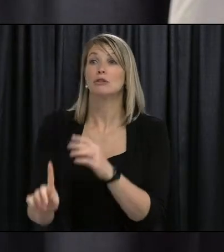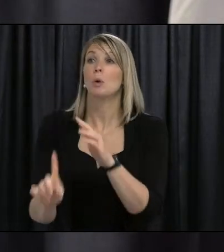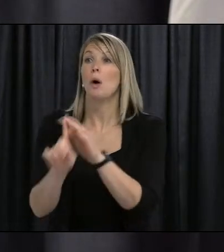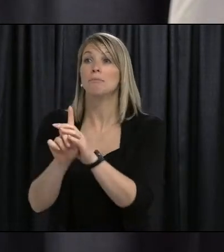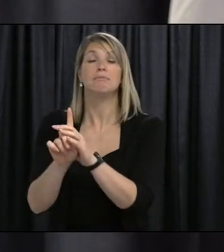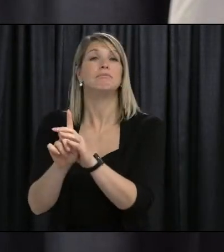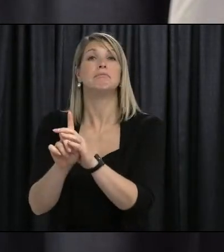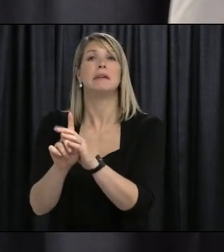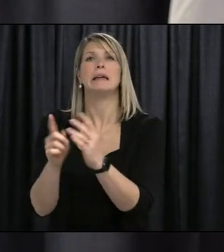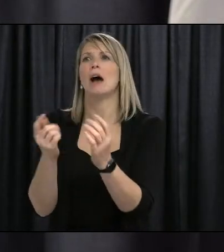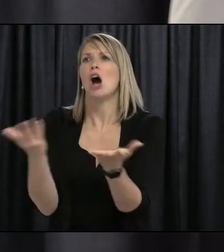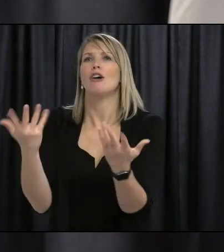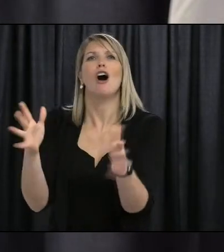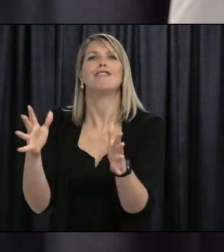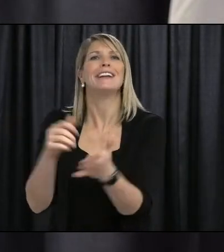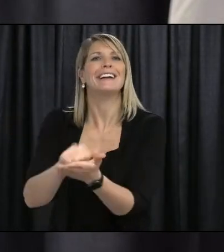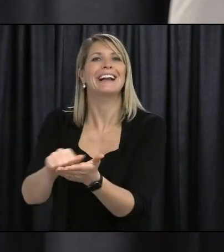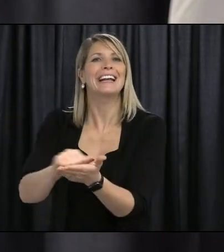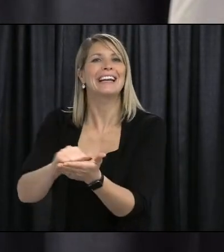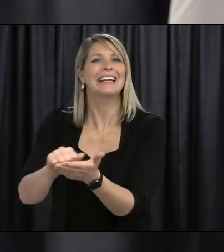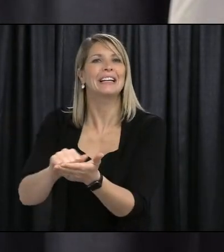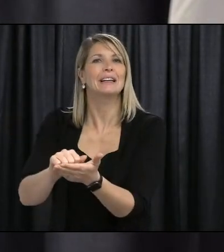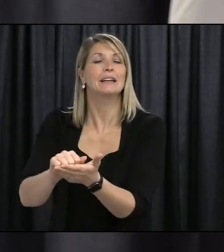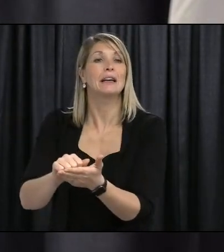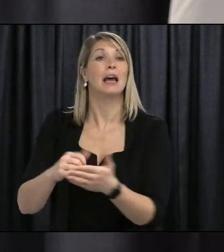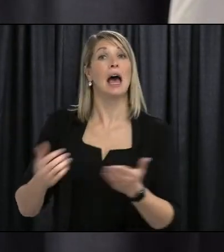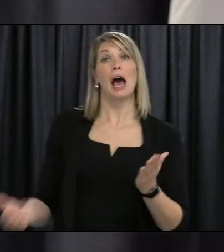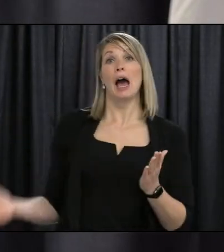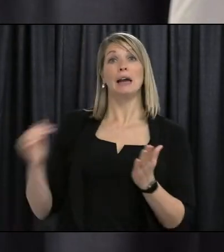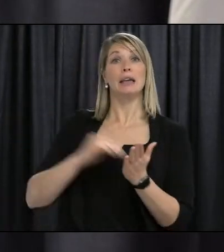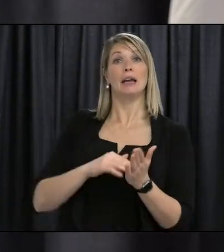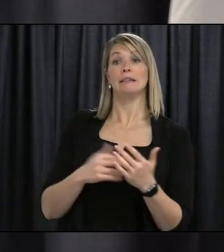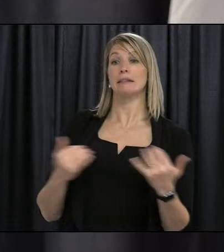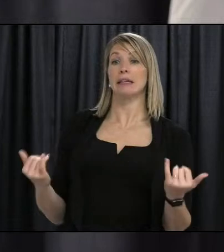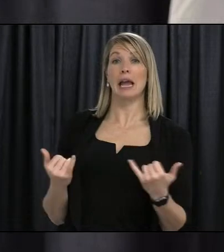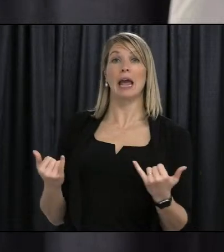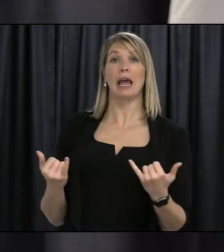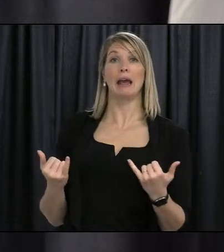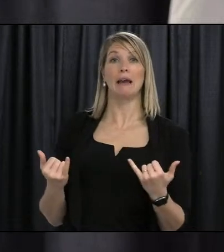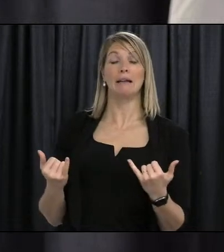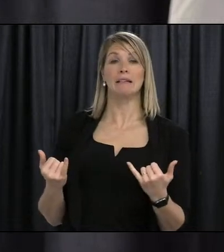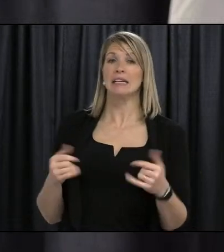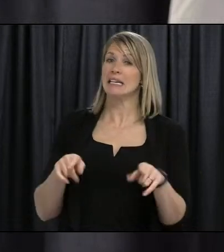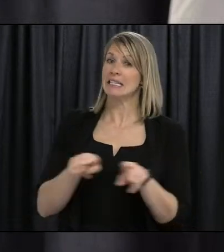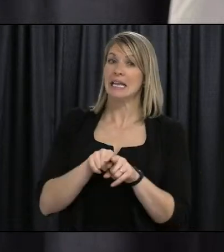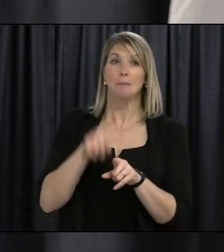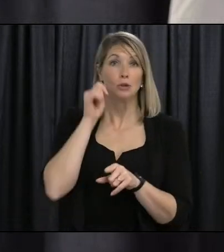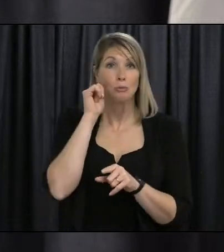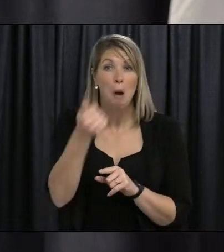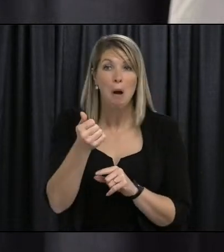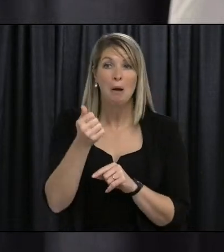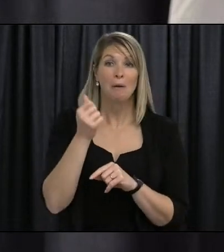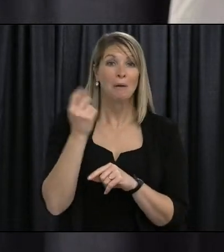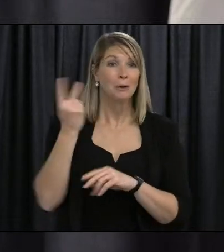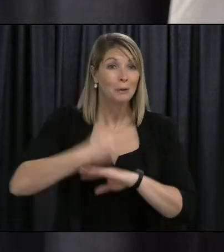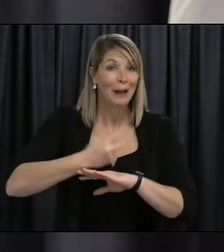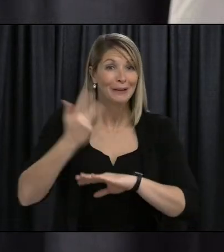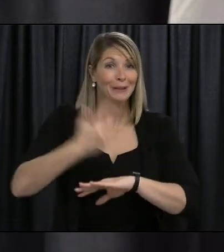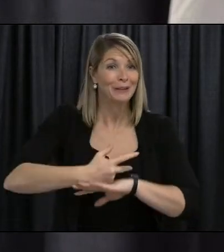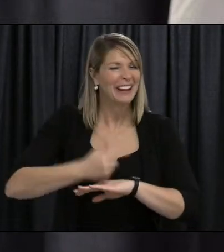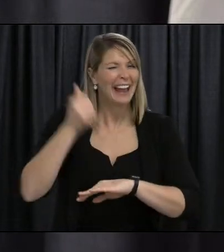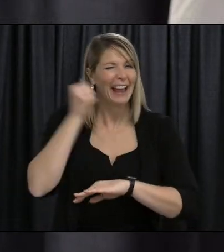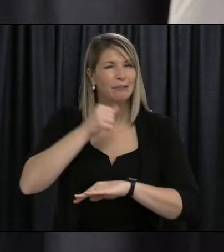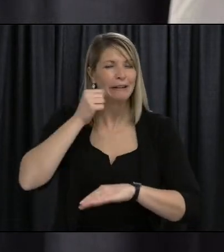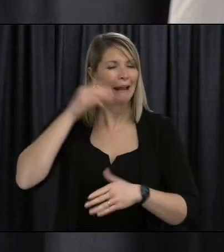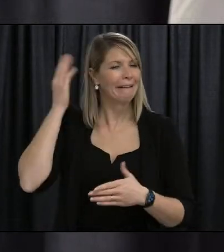clean school. And at the end of this day, and just like every other day, we'll go through that procedure again. All